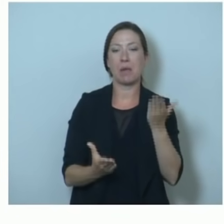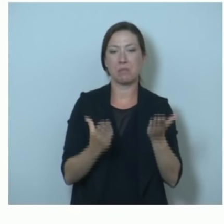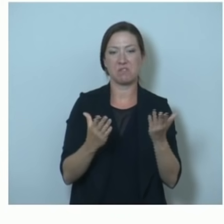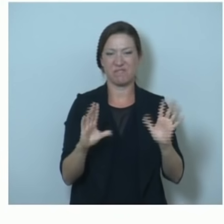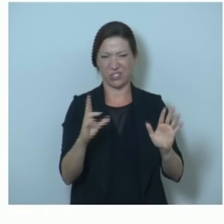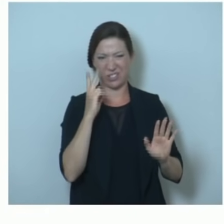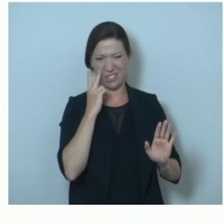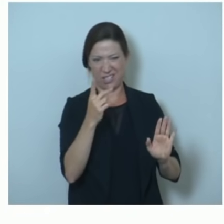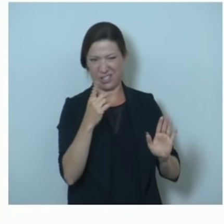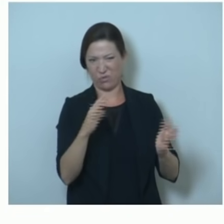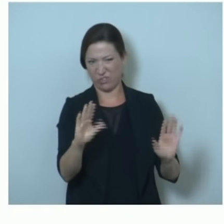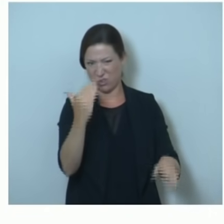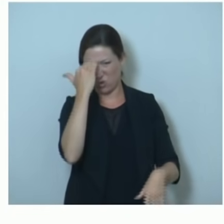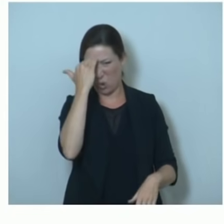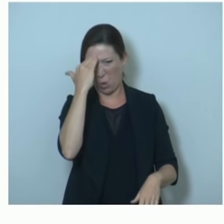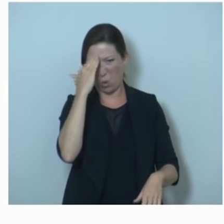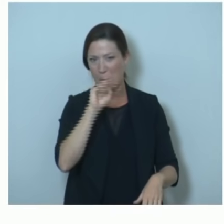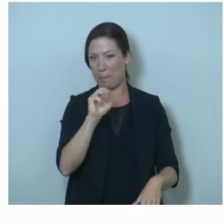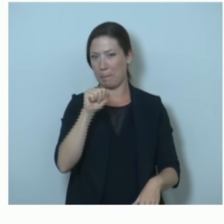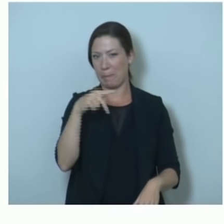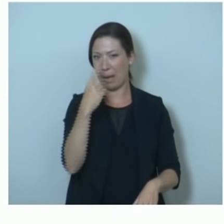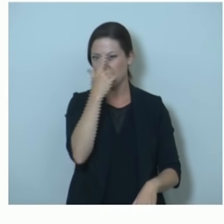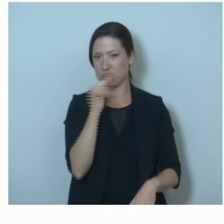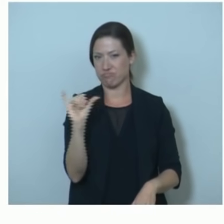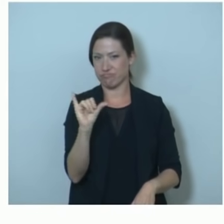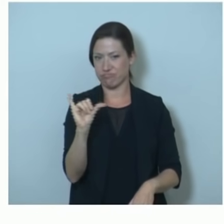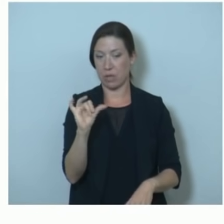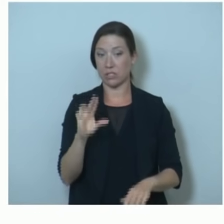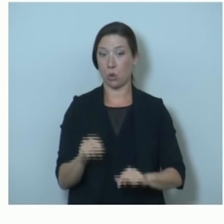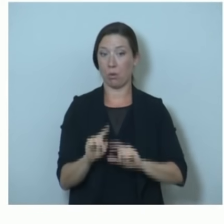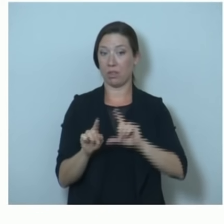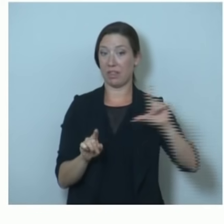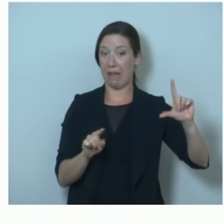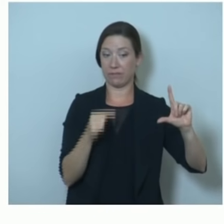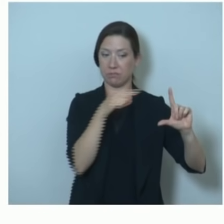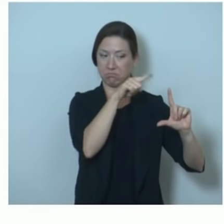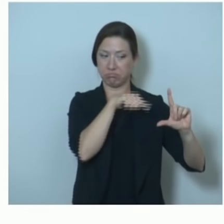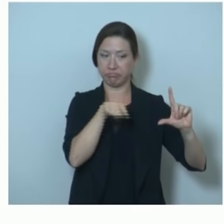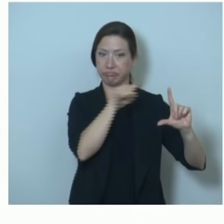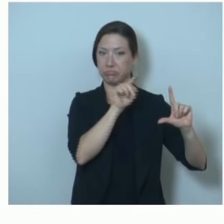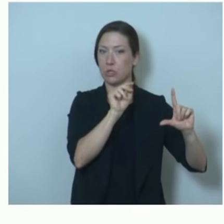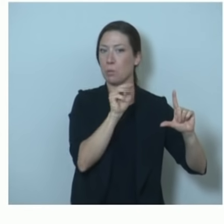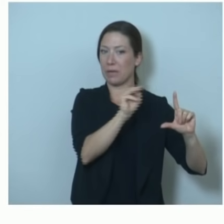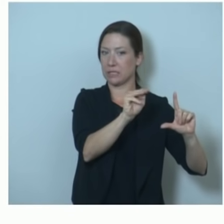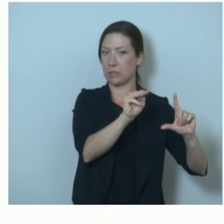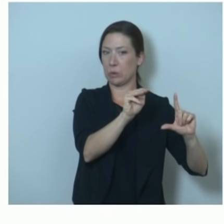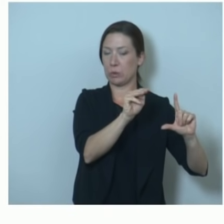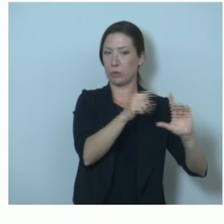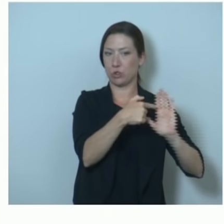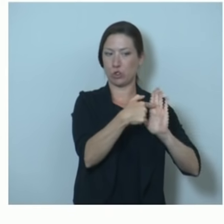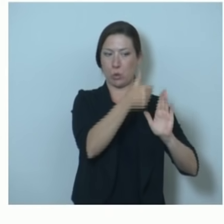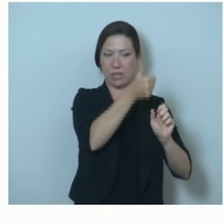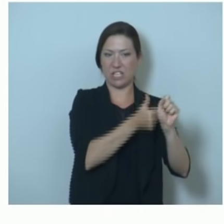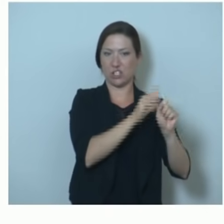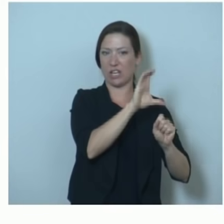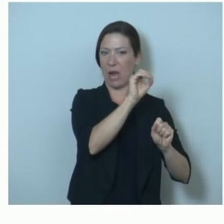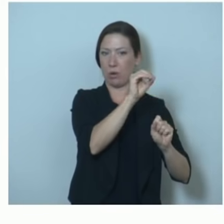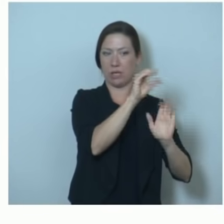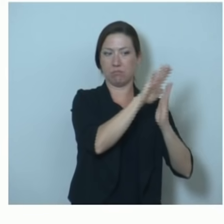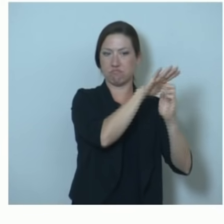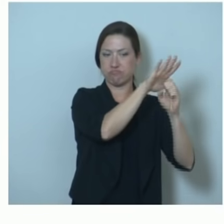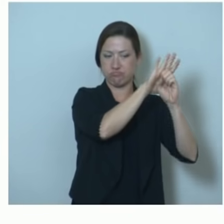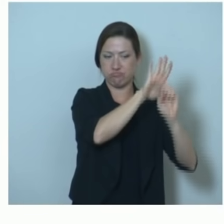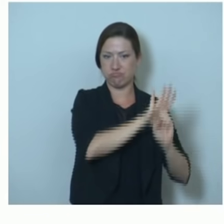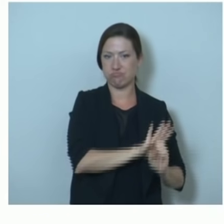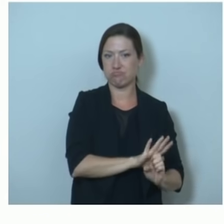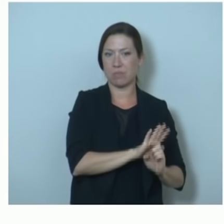be familiar maps. On the left, you have a map of New Mexico with each county and name and the